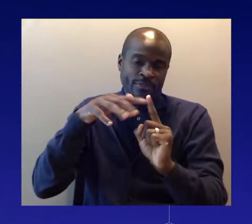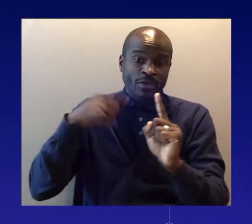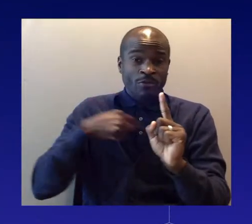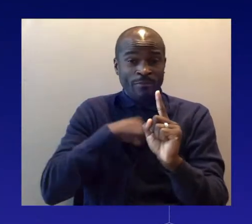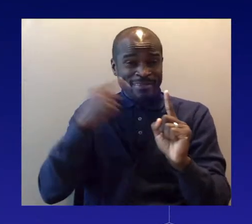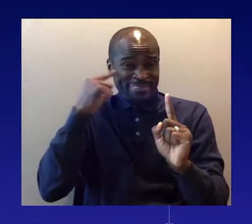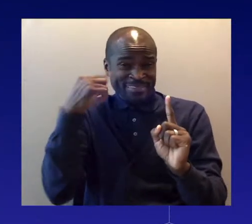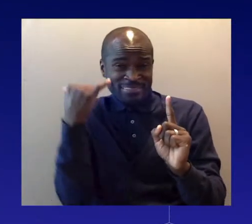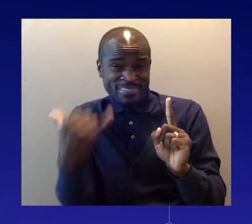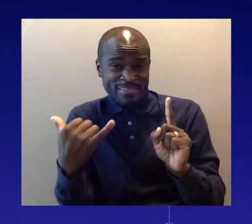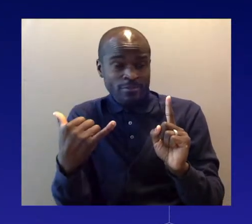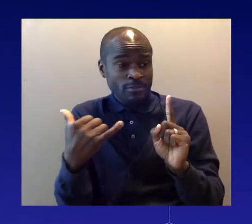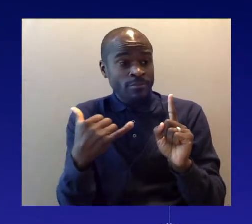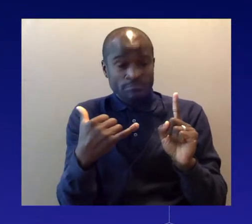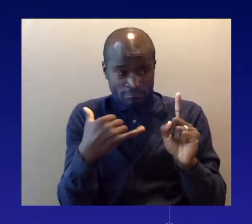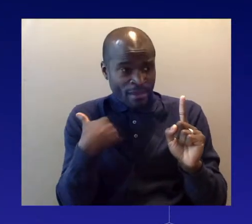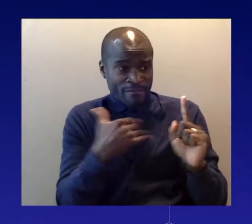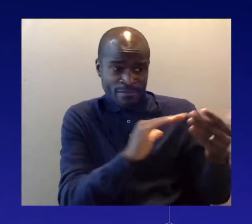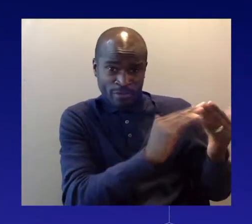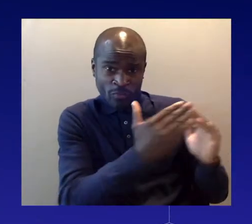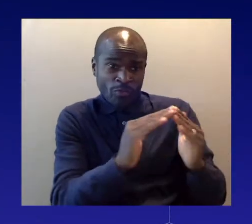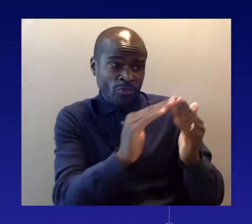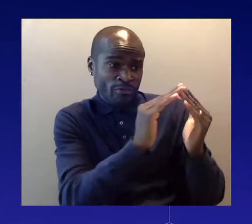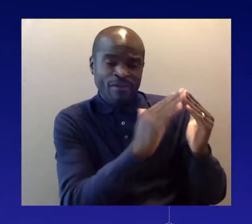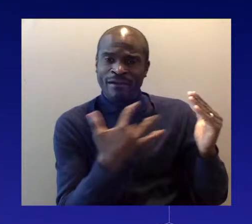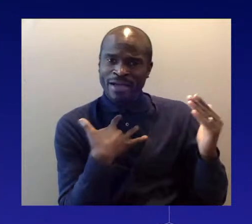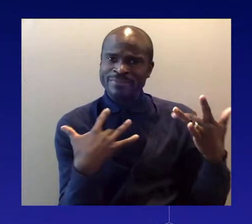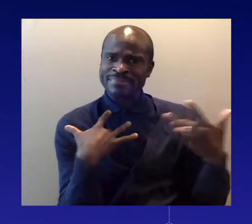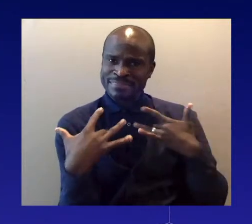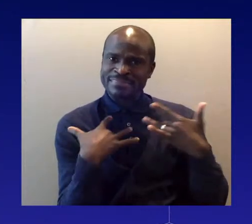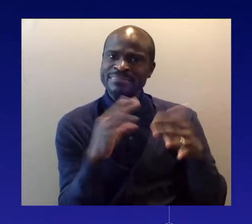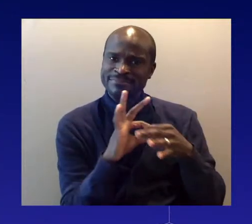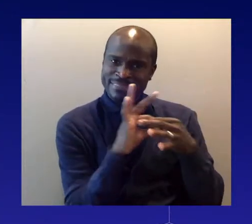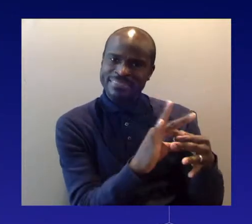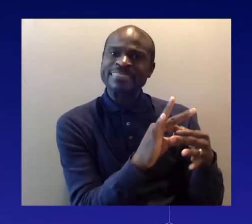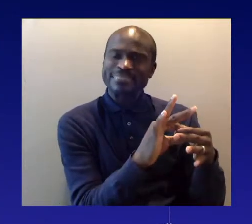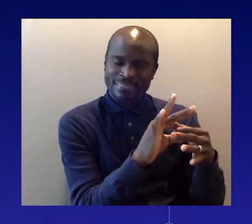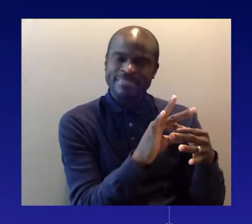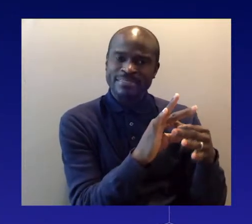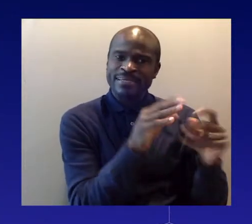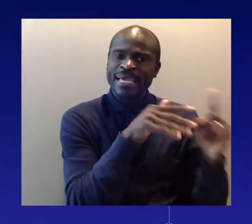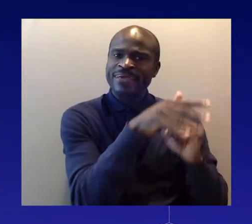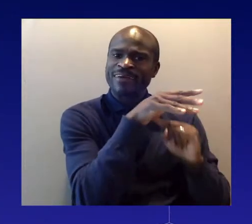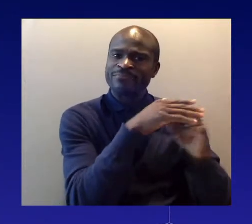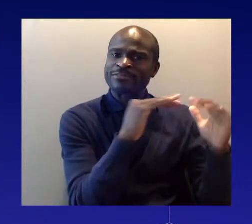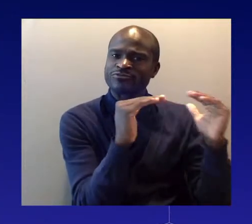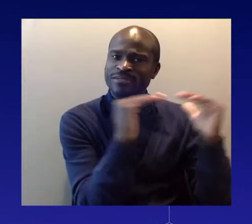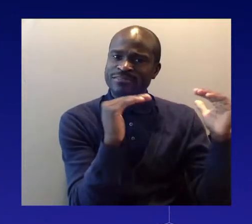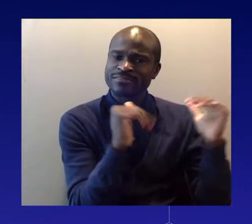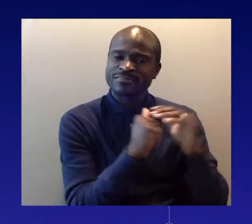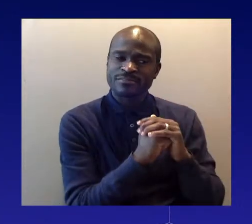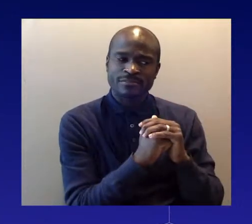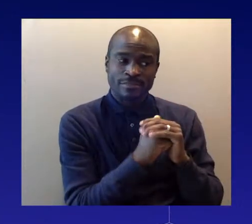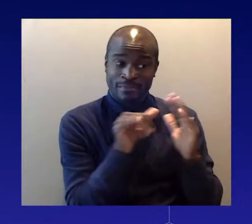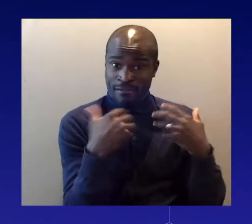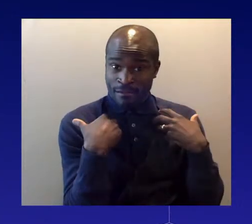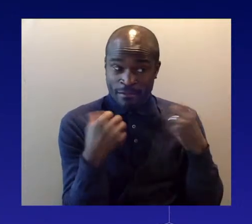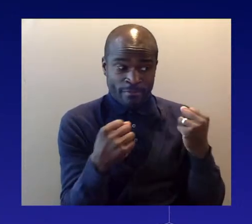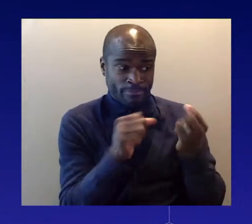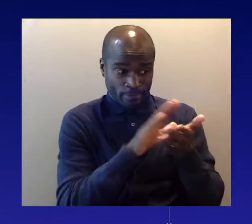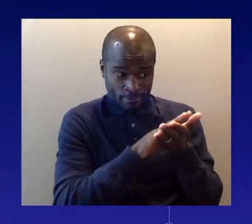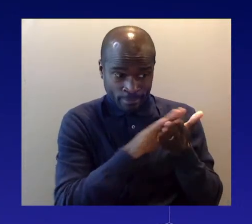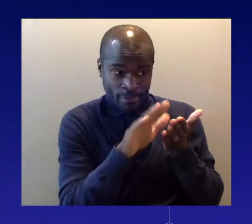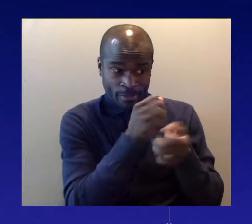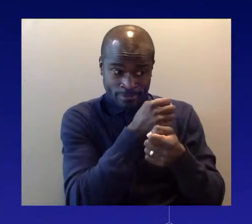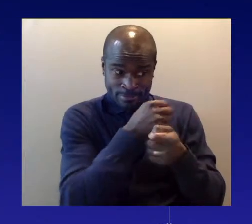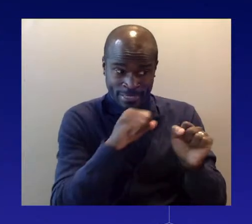are communities with environmental justice concerns across this country where that healthy, clean, safe environment is